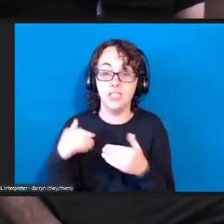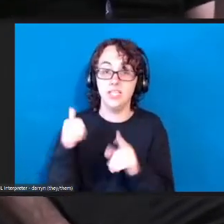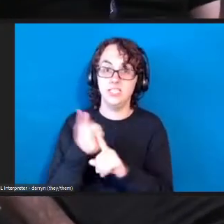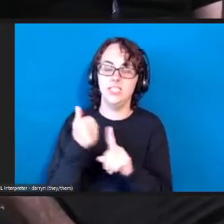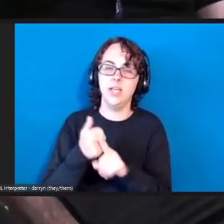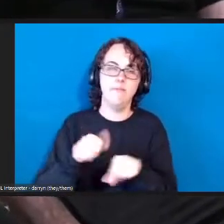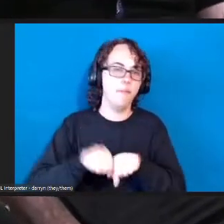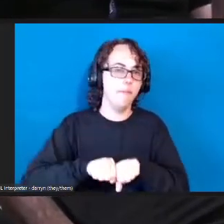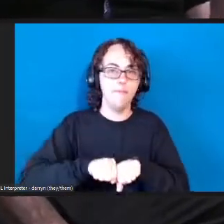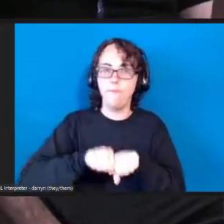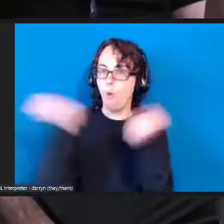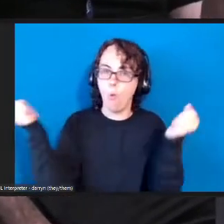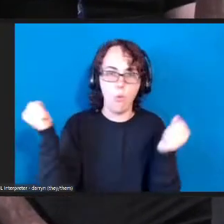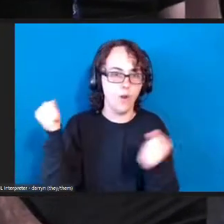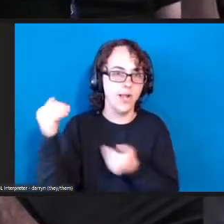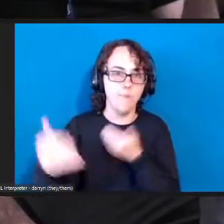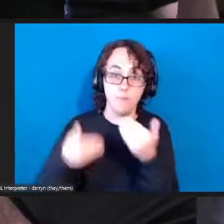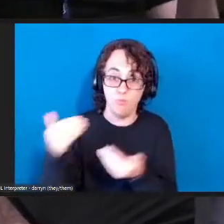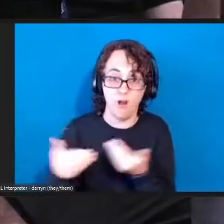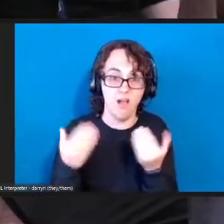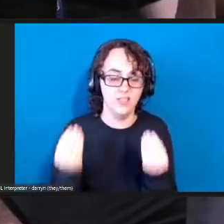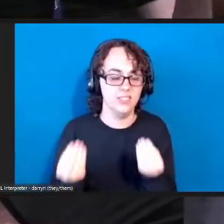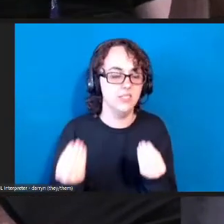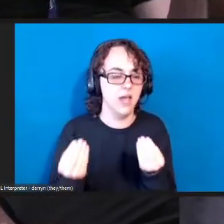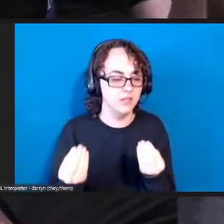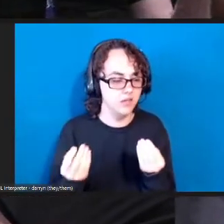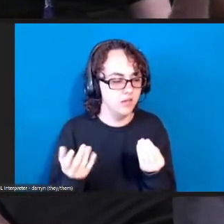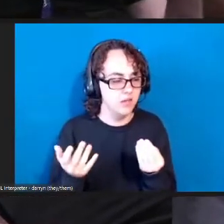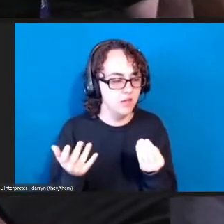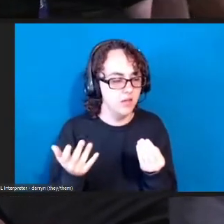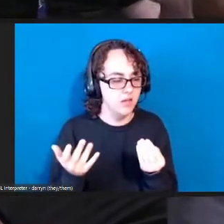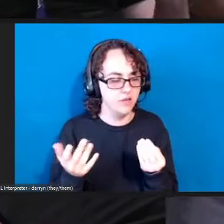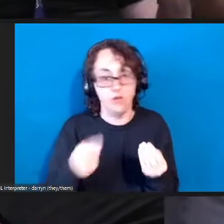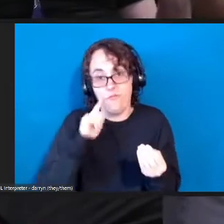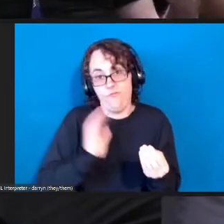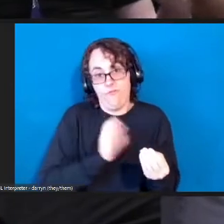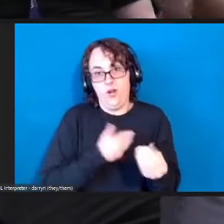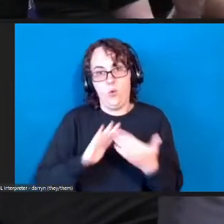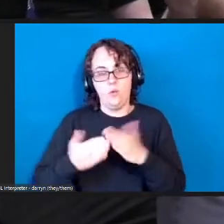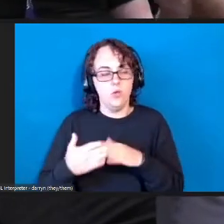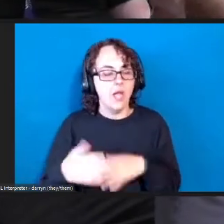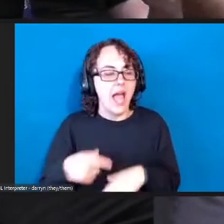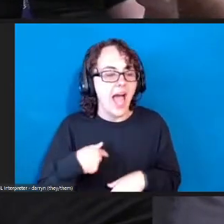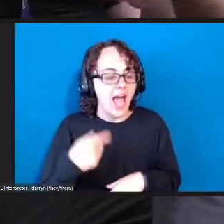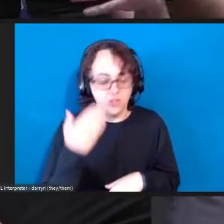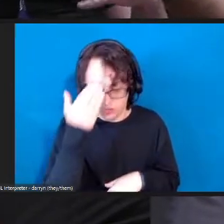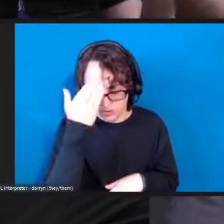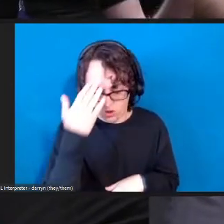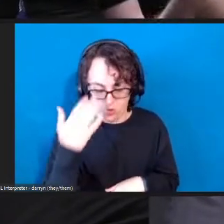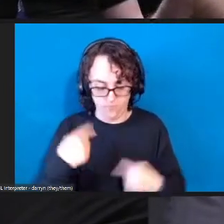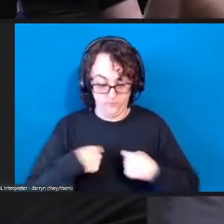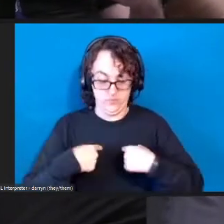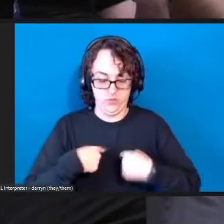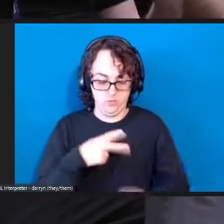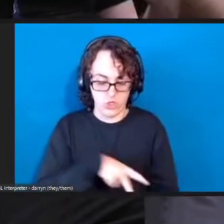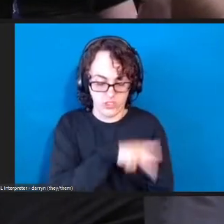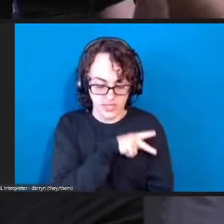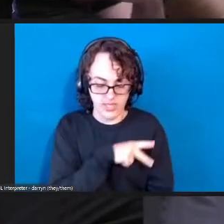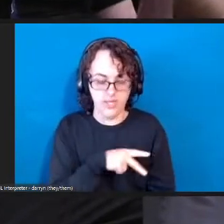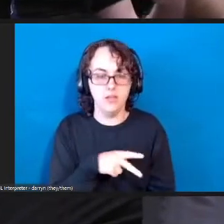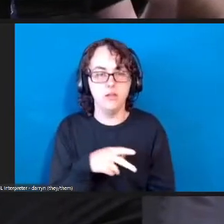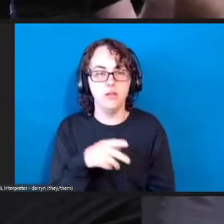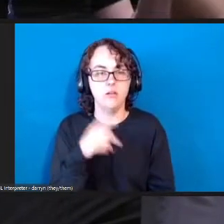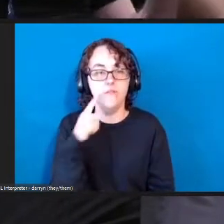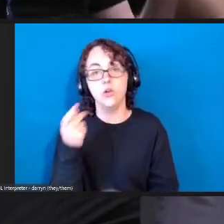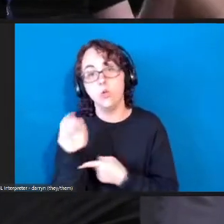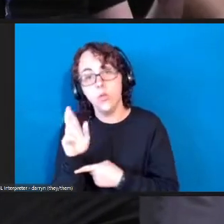somehow, playwrights, particularly those of our community. I just know personally from the queer and trans work that I've